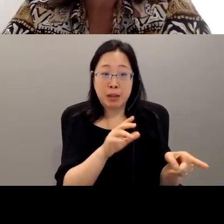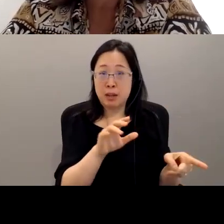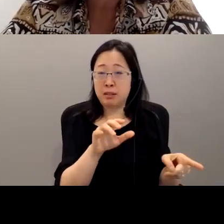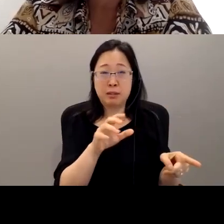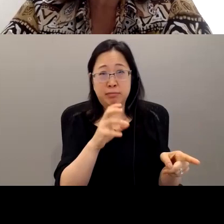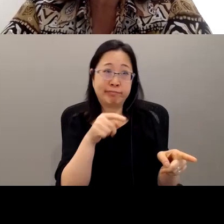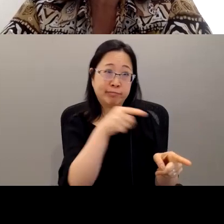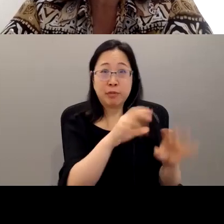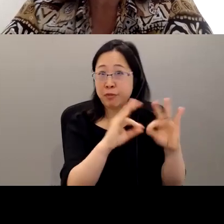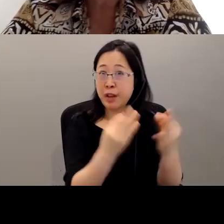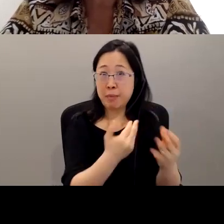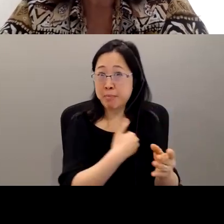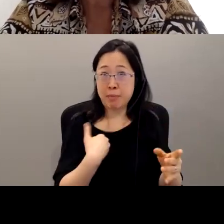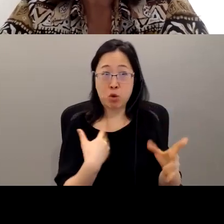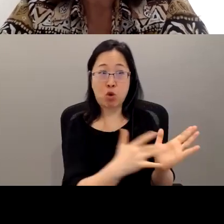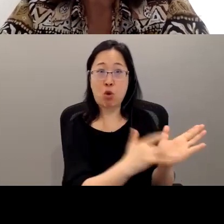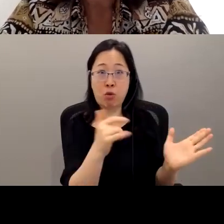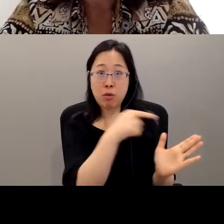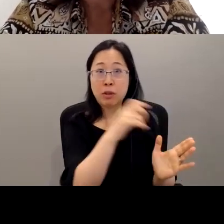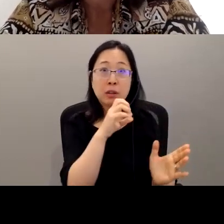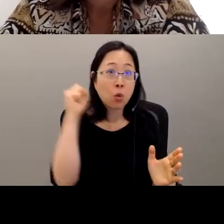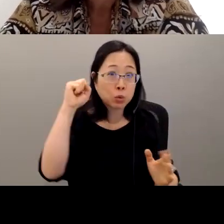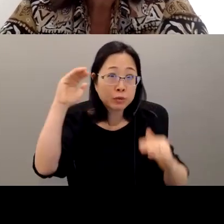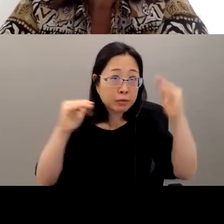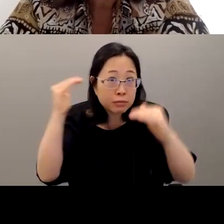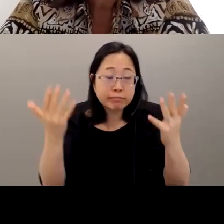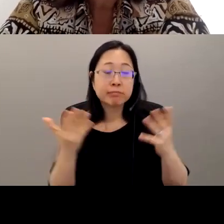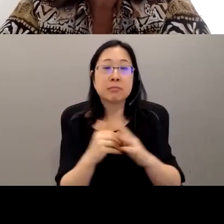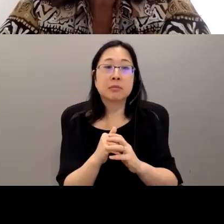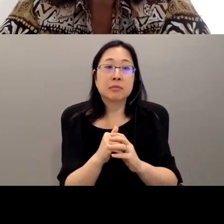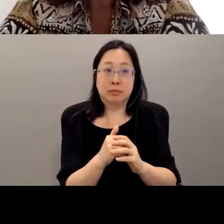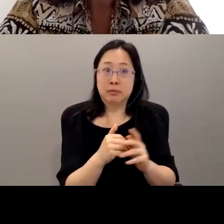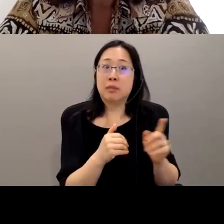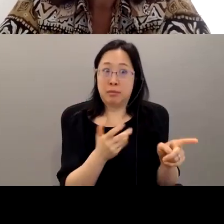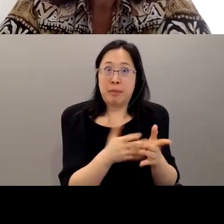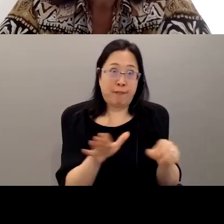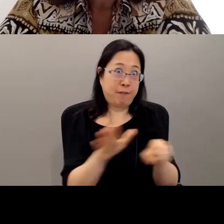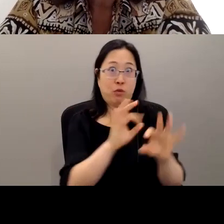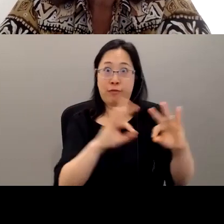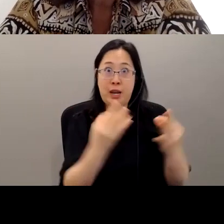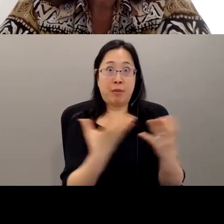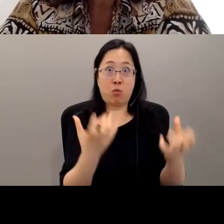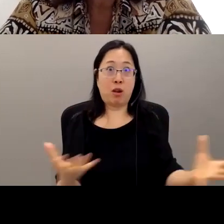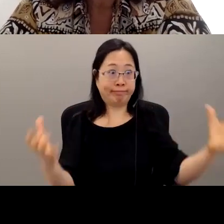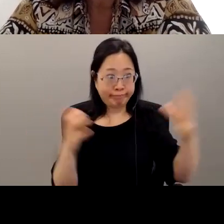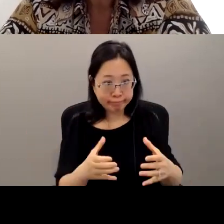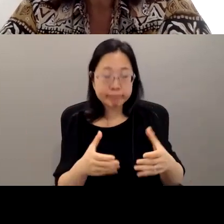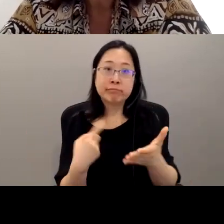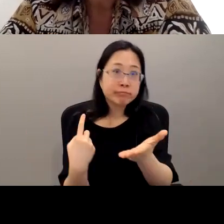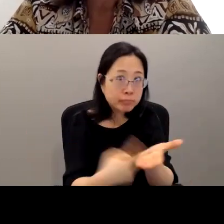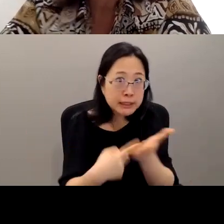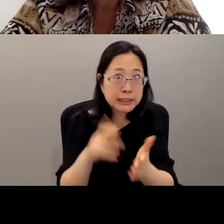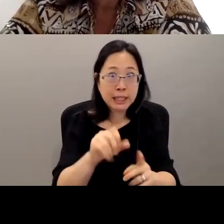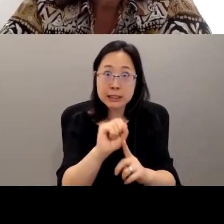of the older adults. So families would want to get together to discuss the situation and also